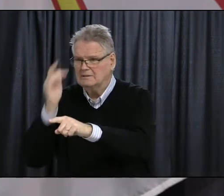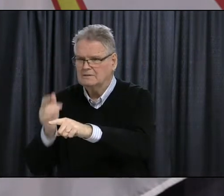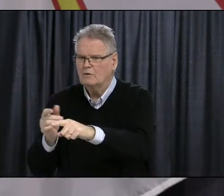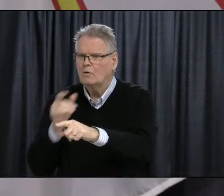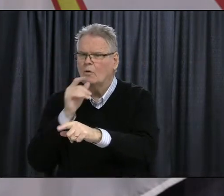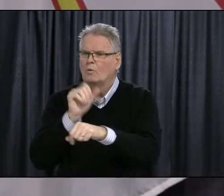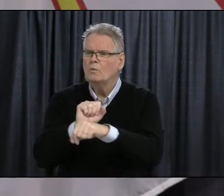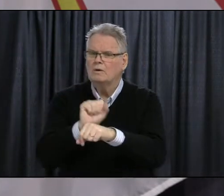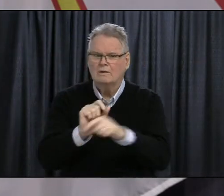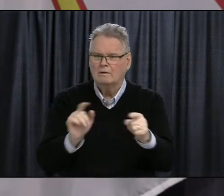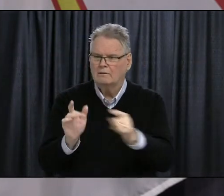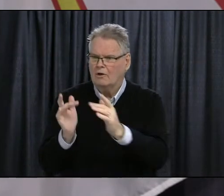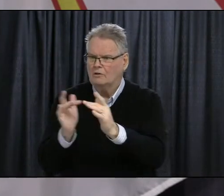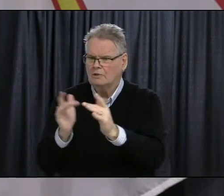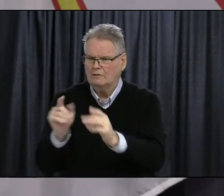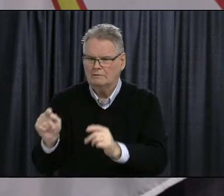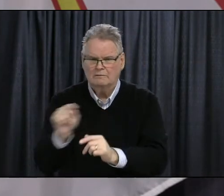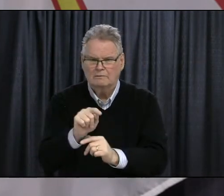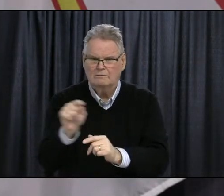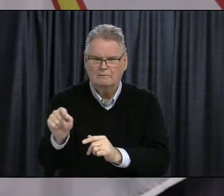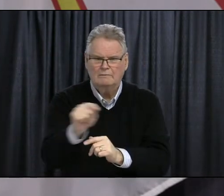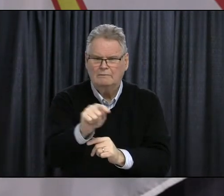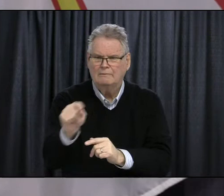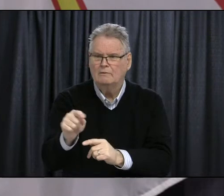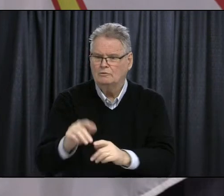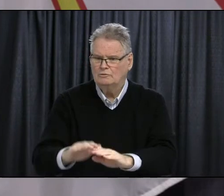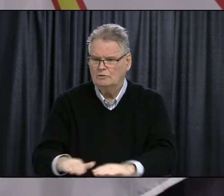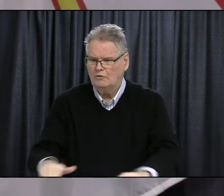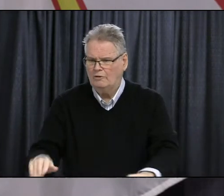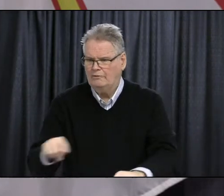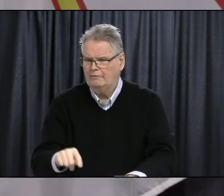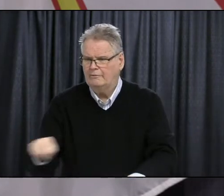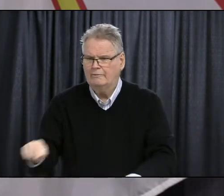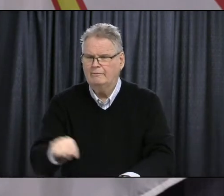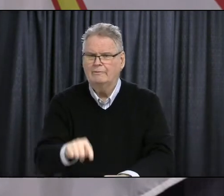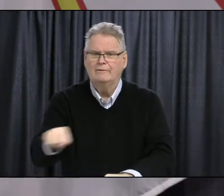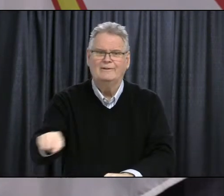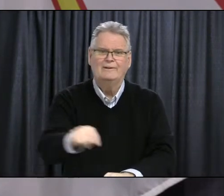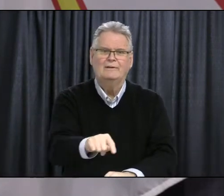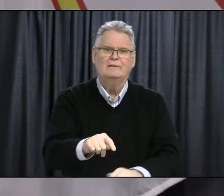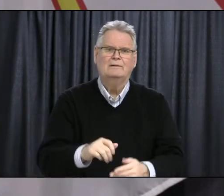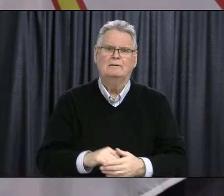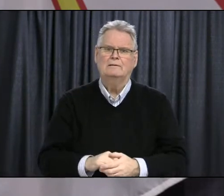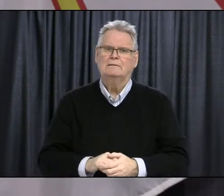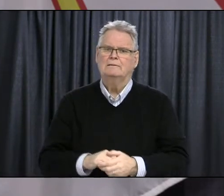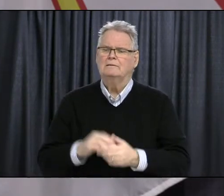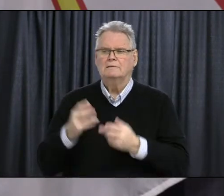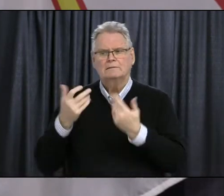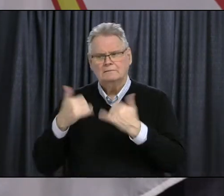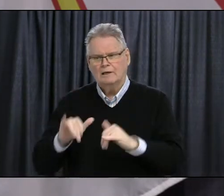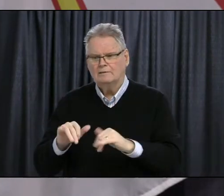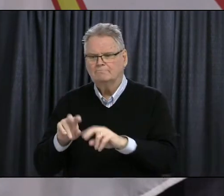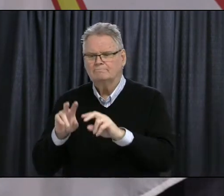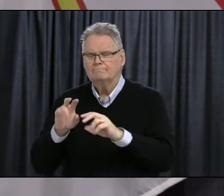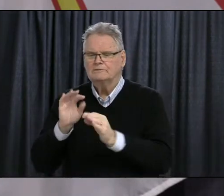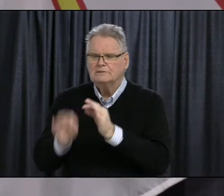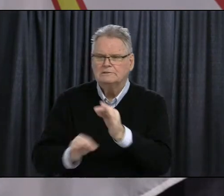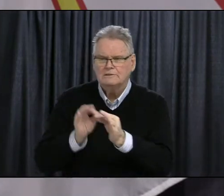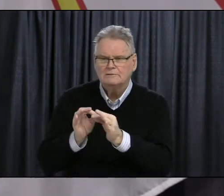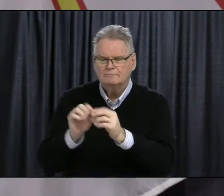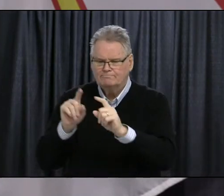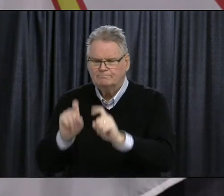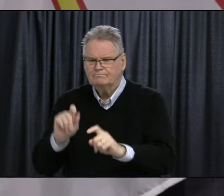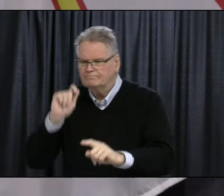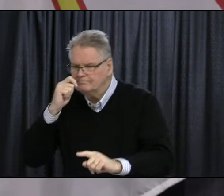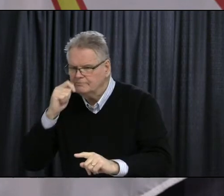case themselves, and if they're a negative test result, they're still a suspect case. But the way that we treat a suspect